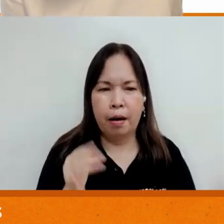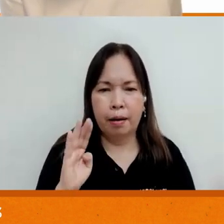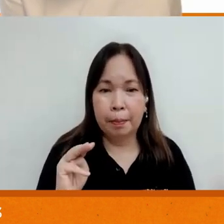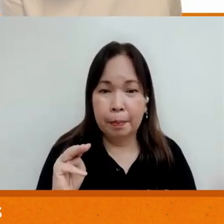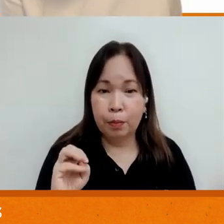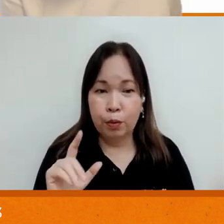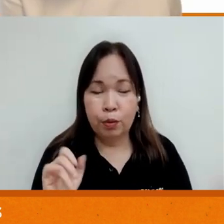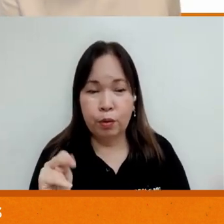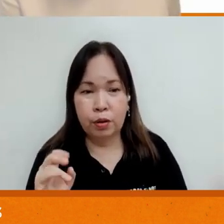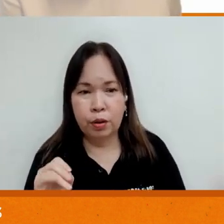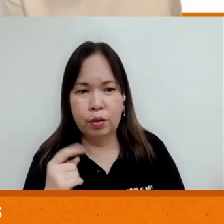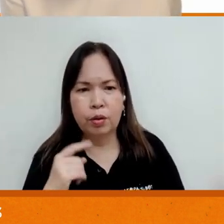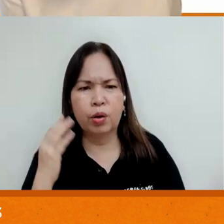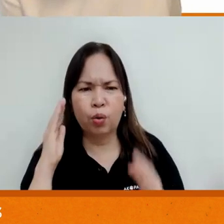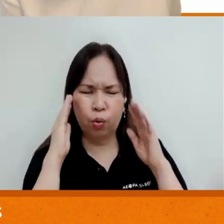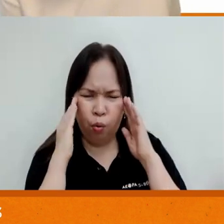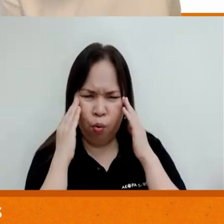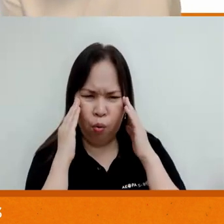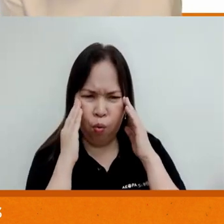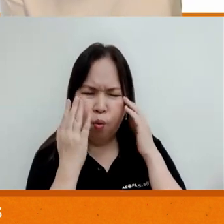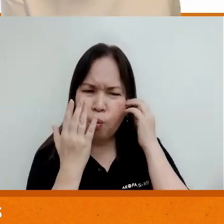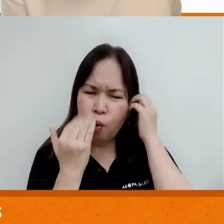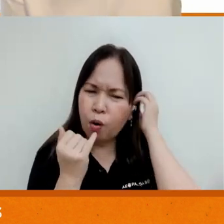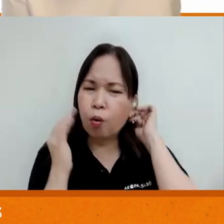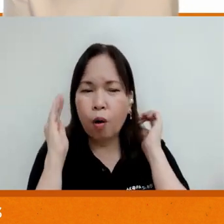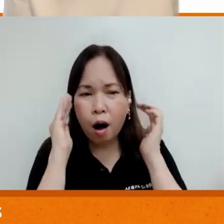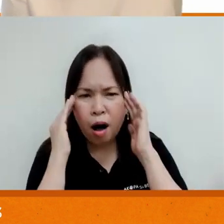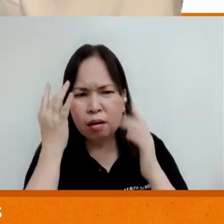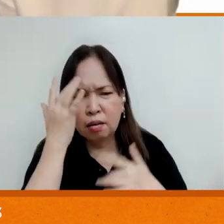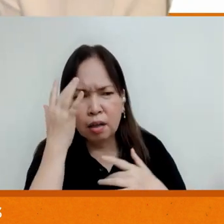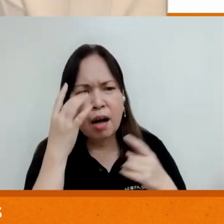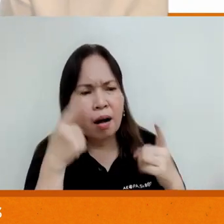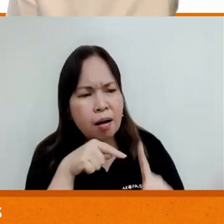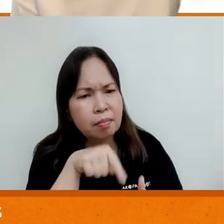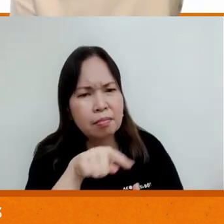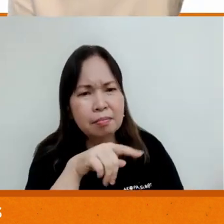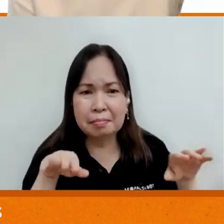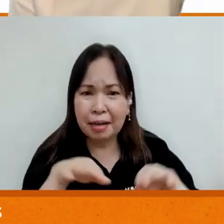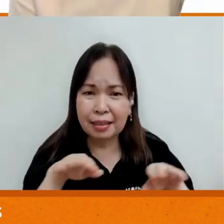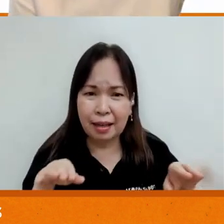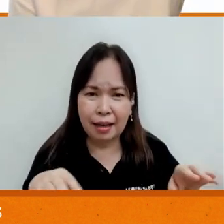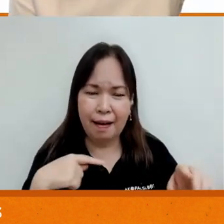do anxiety disorders happen to children?